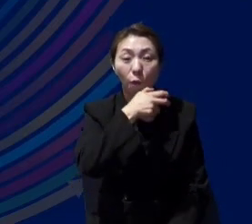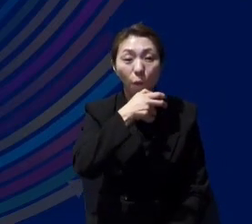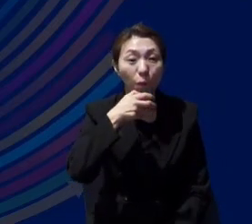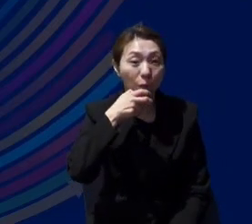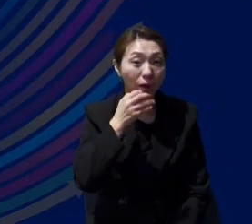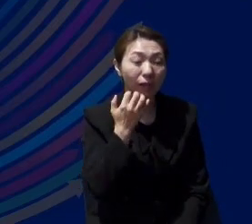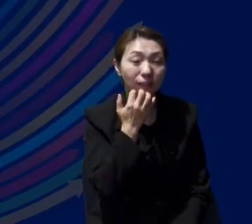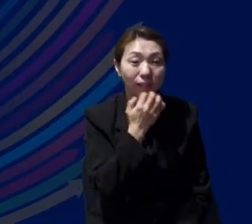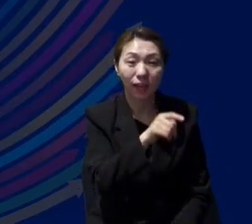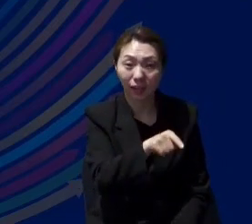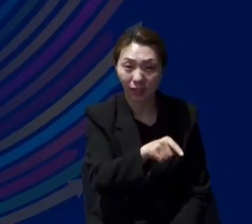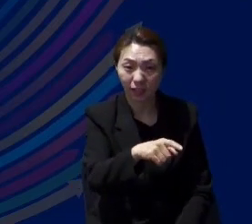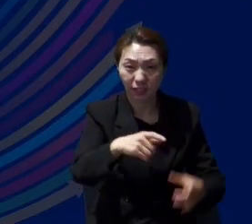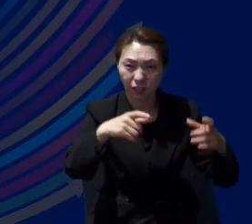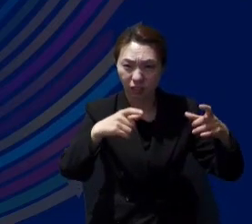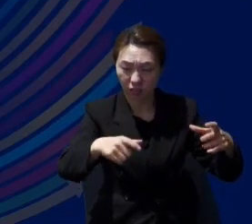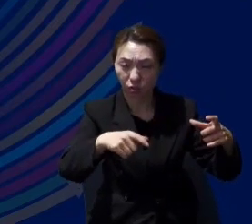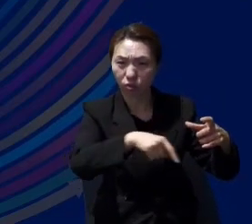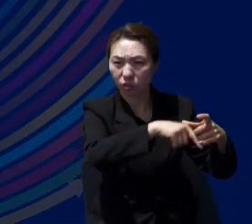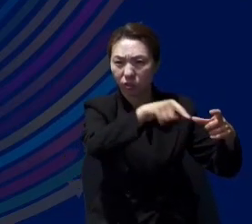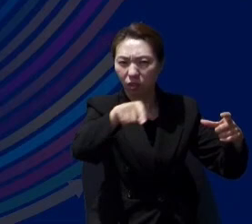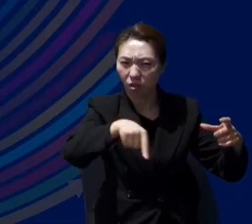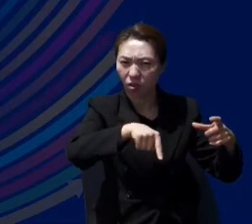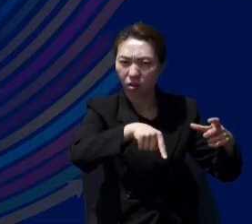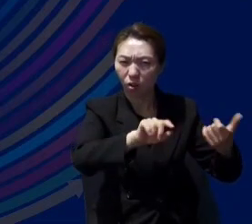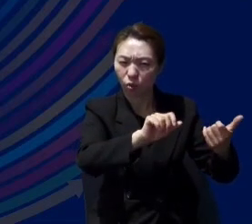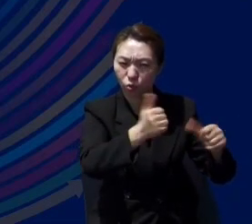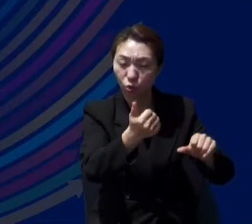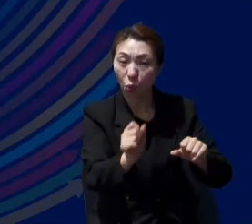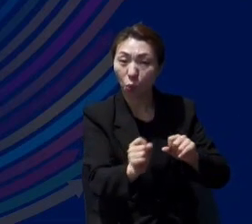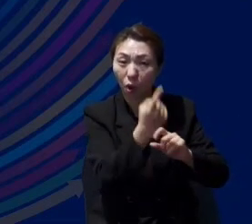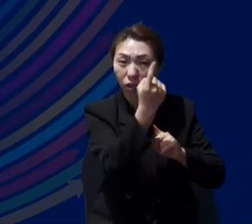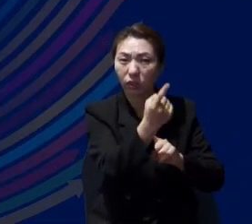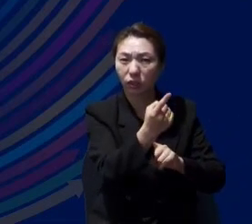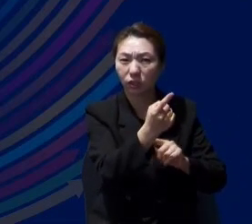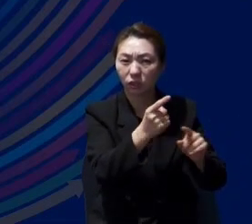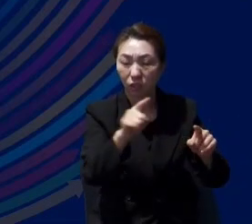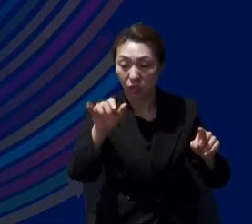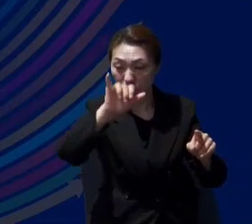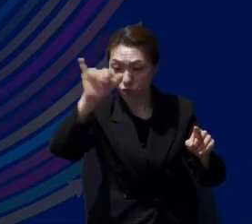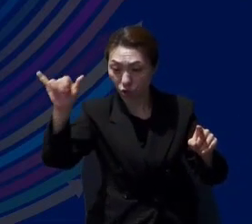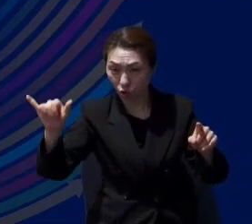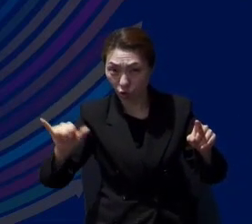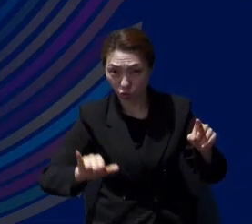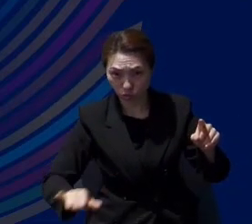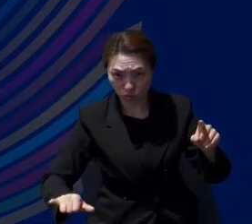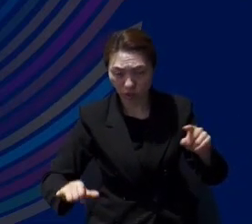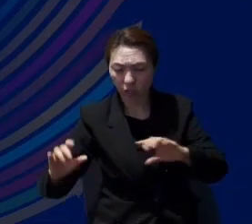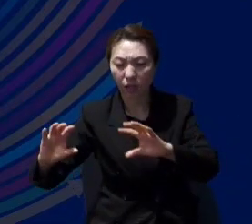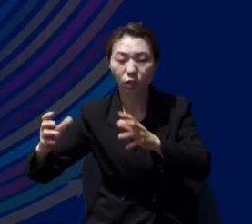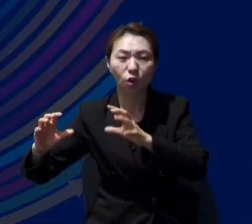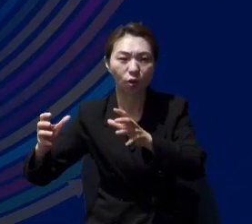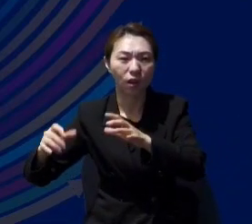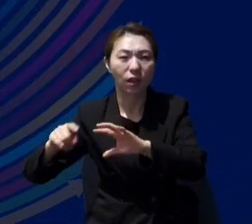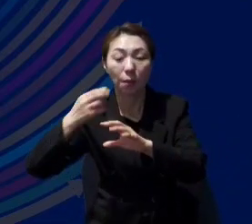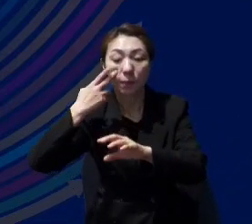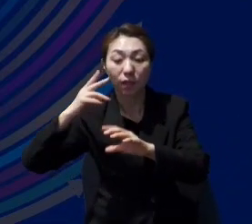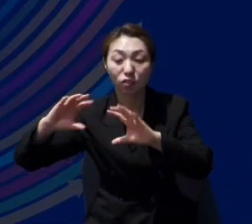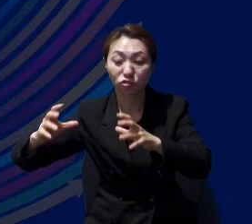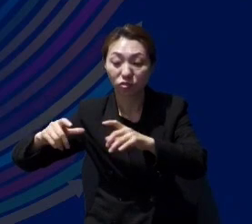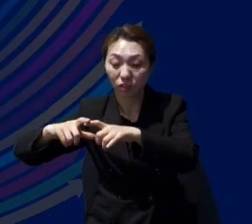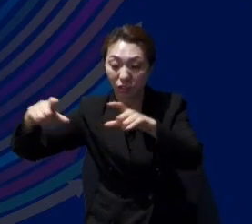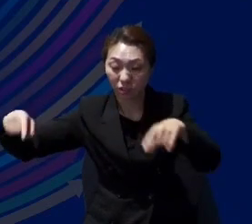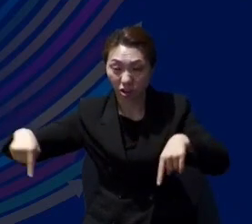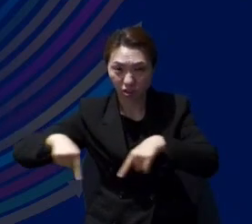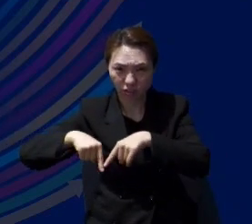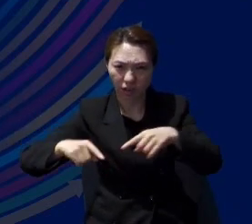higher than the national level, and increasingly so as you get into the darker oranges and browns. And then anywhere that's purple is a county where mortality for